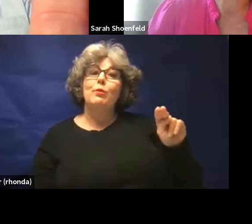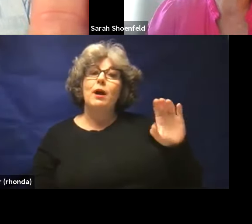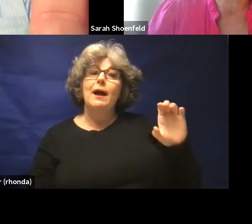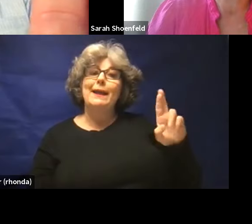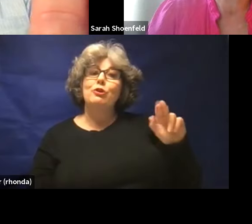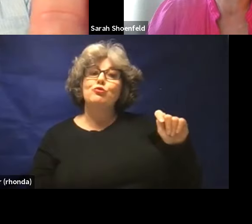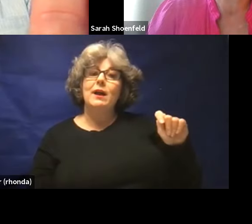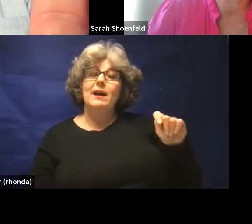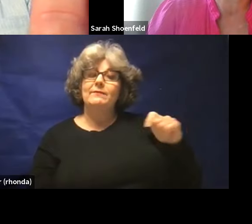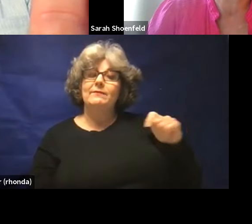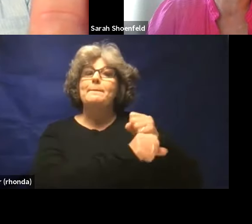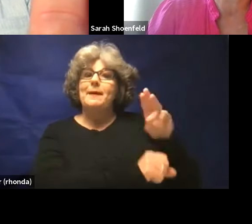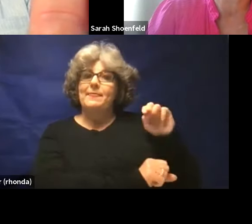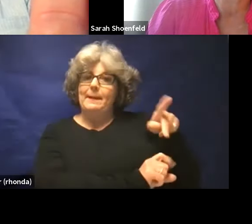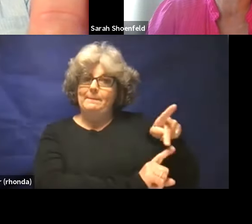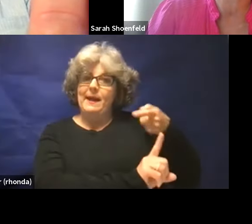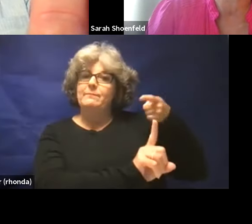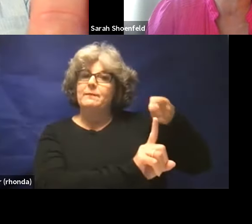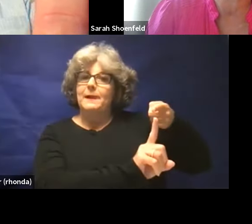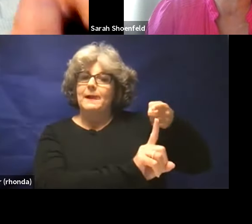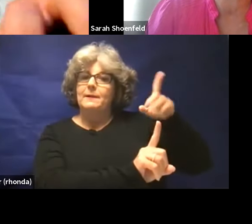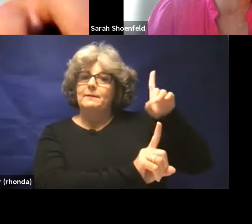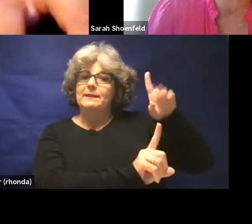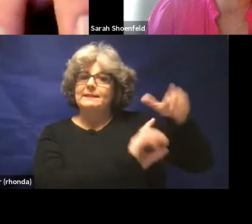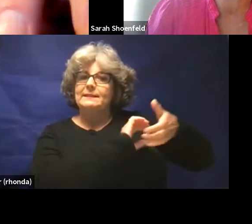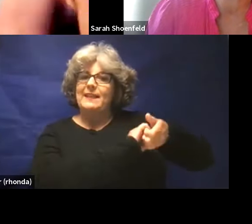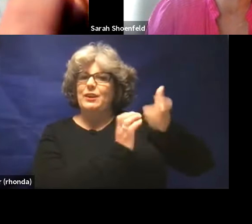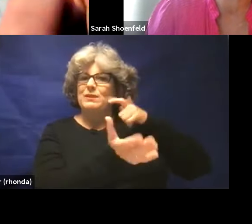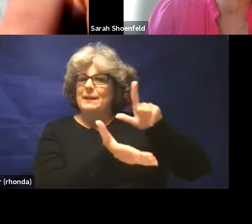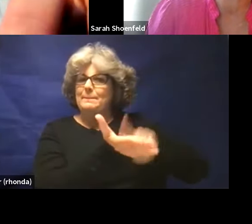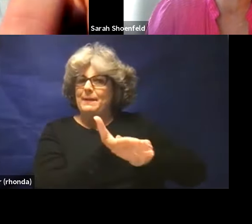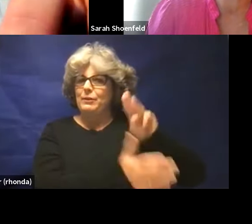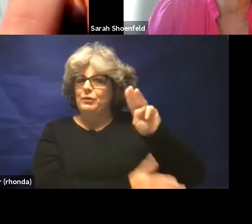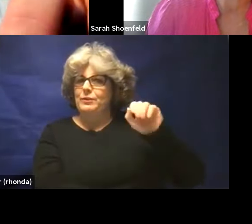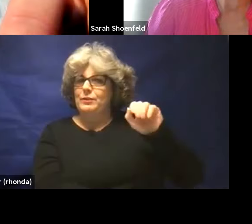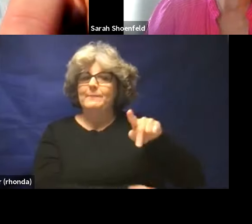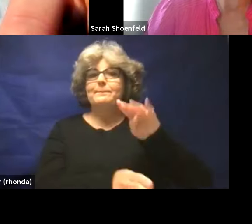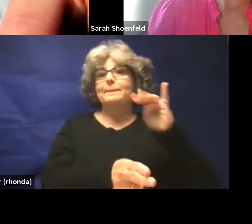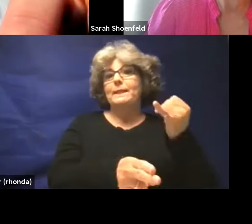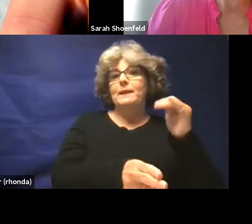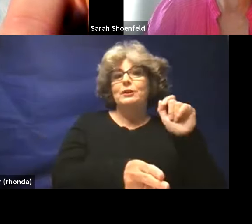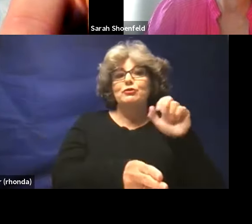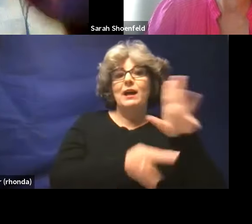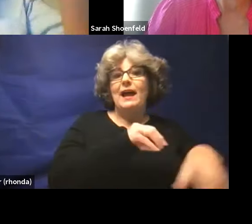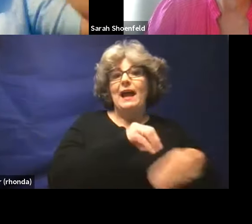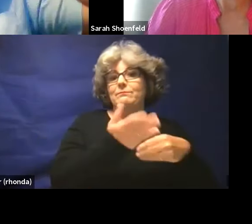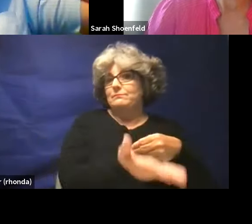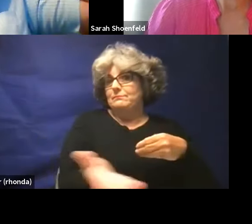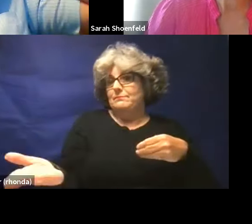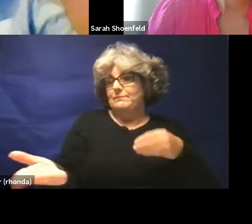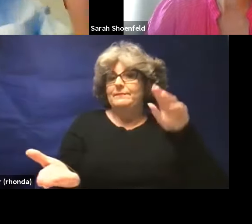with a grant from the DC Oral History Collaborative, and I believe it was just published quite recently. I'll put the link to it here in the